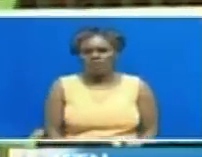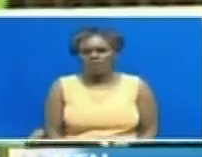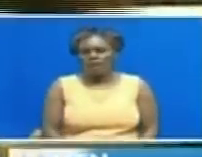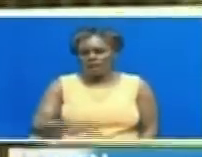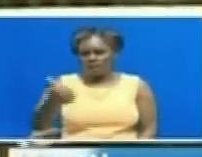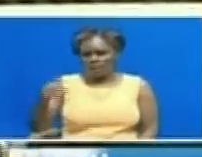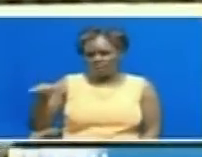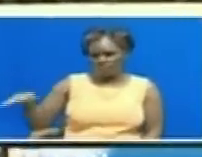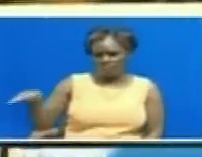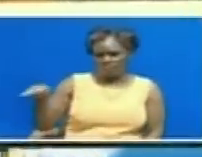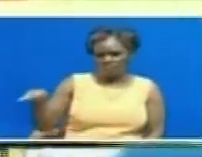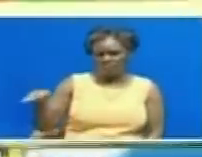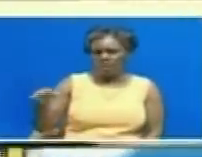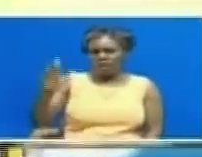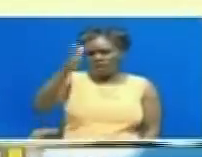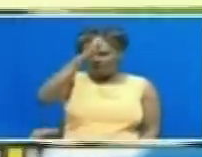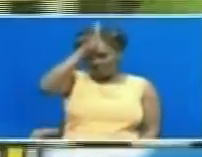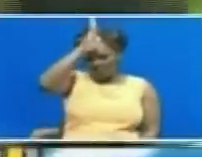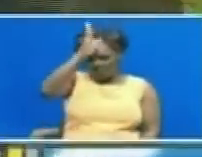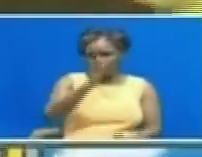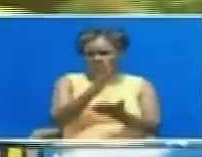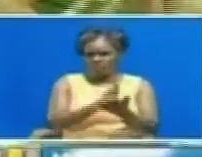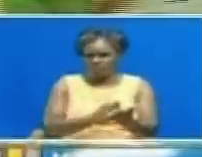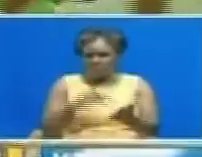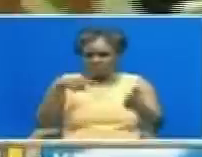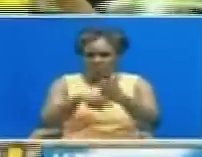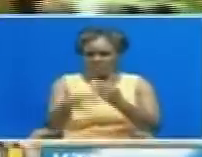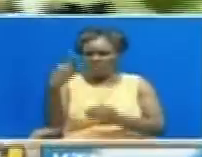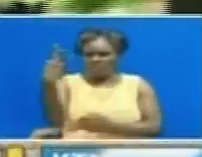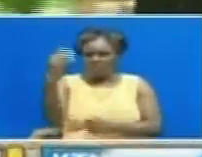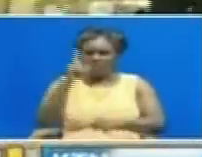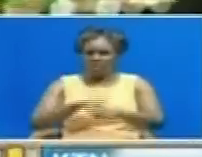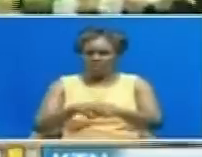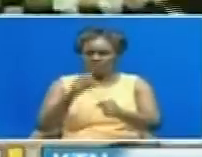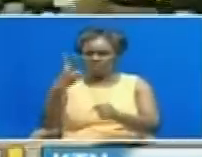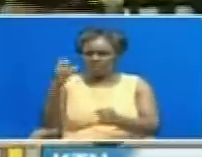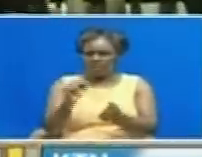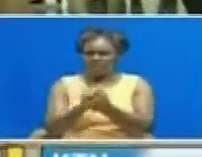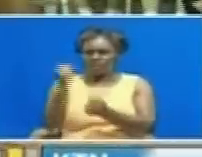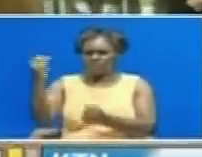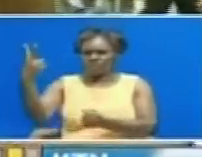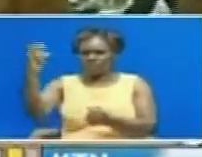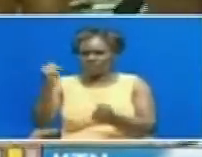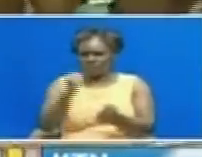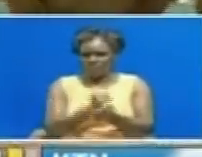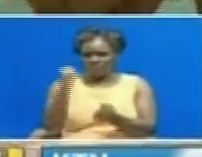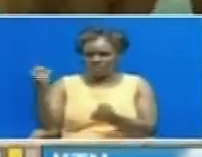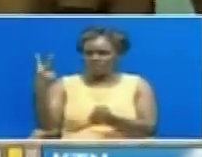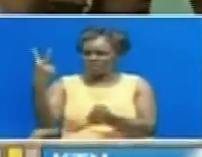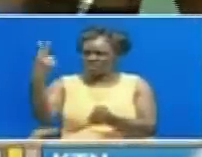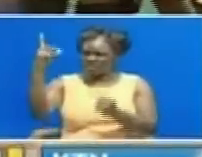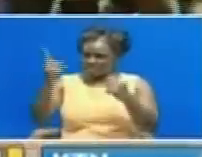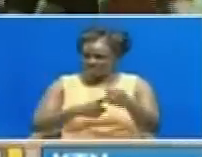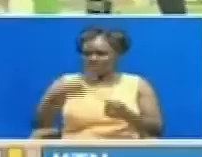In an earlier match, Algeria went through to the semis after thrashing Mauritius in three sets of 25-15, 25-15 and